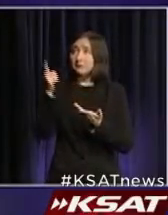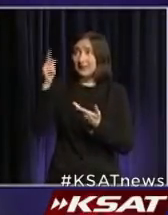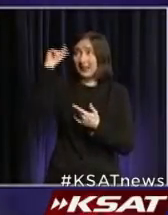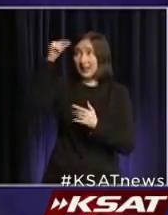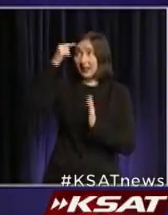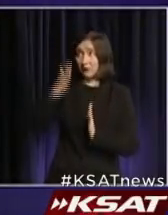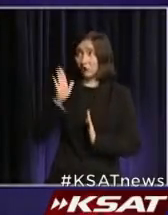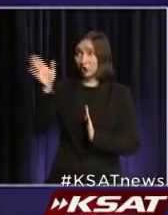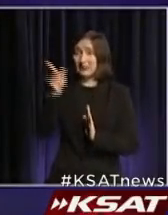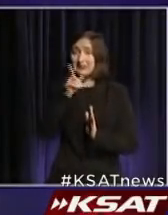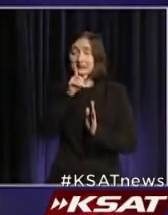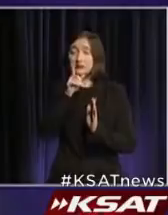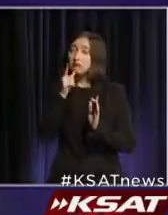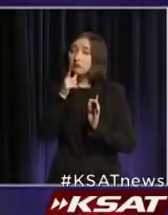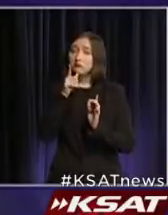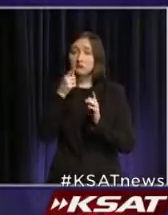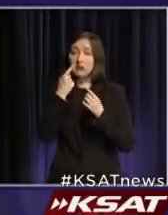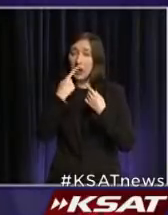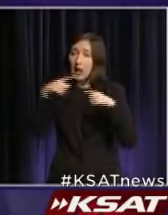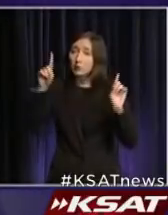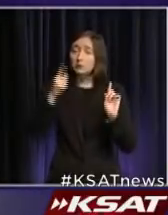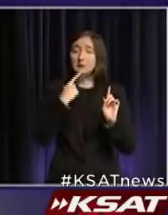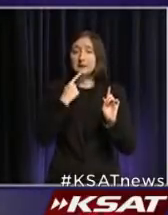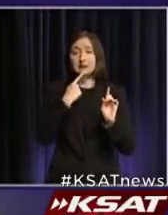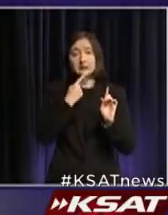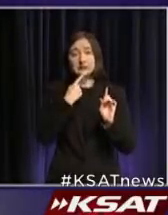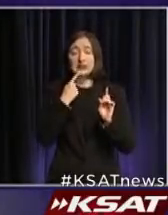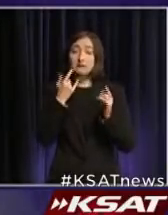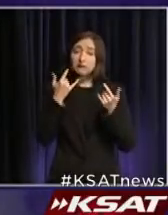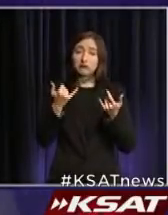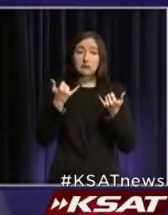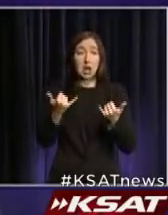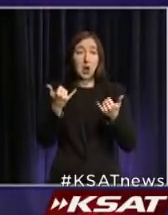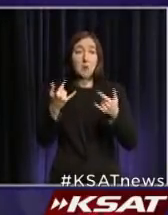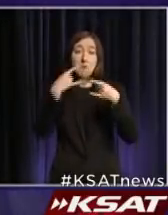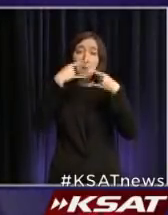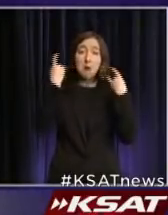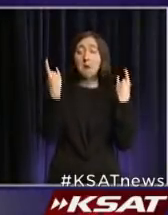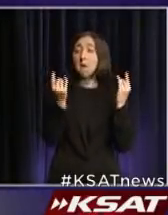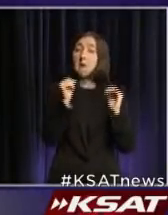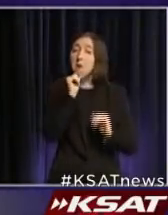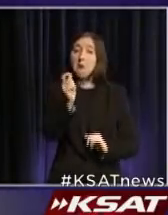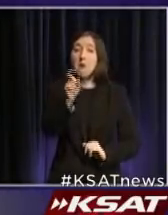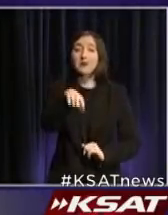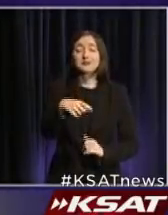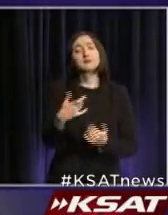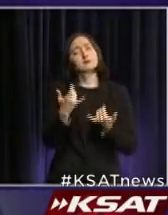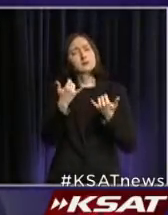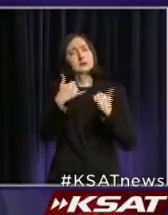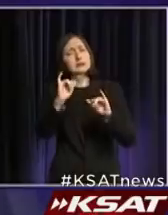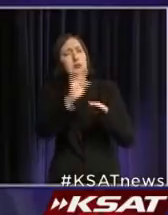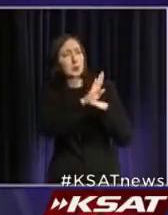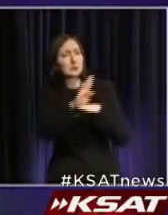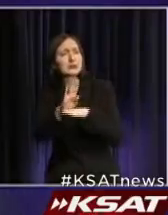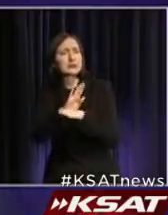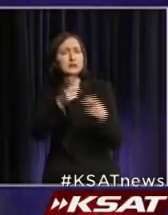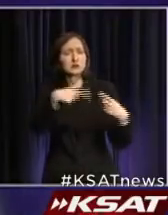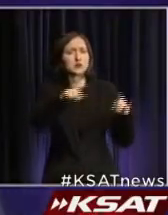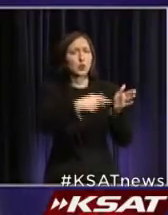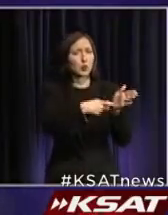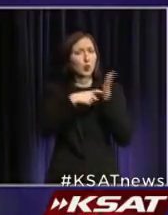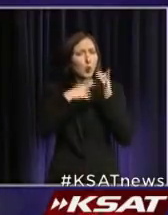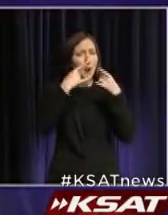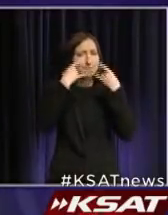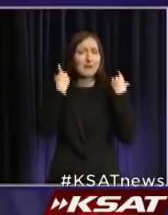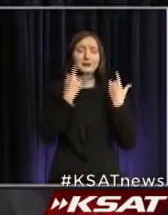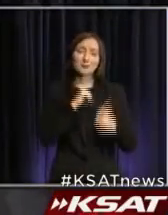going to continue to ask people to mask up, small businesses, restaurants, bars, and we need to continue that vigilance. So